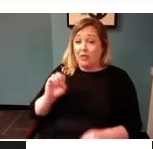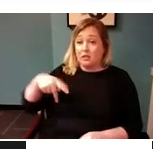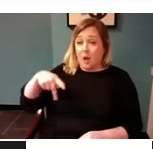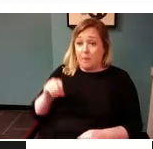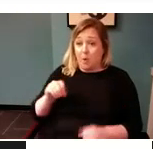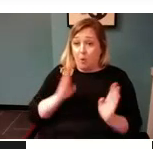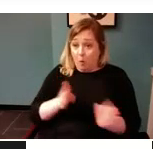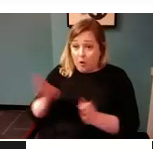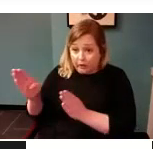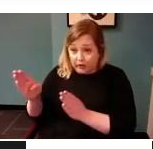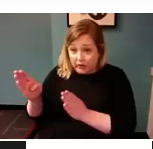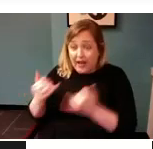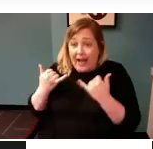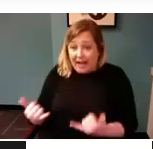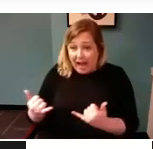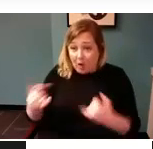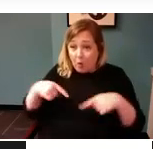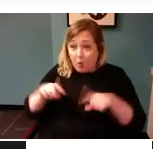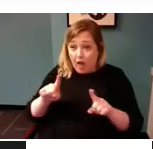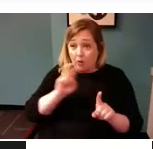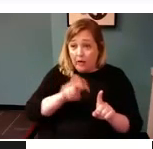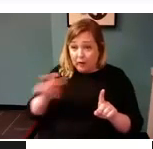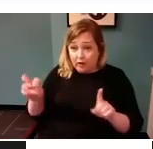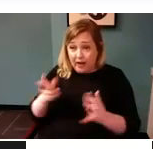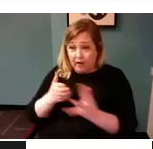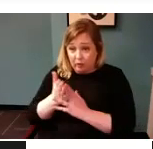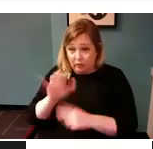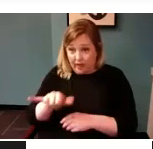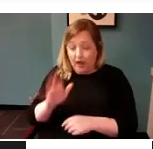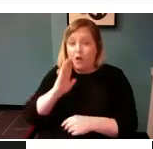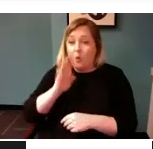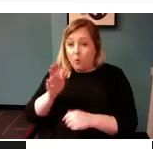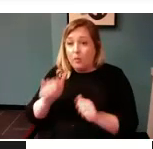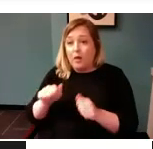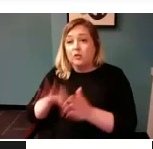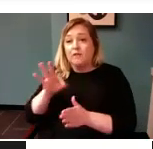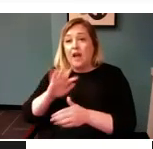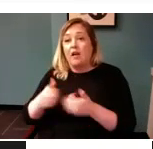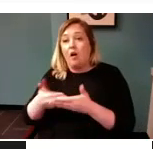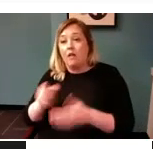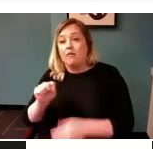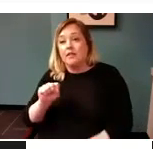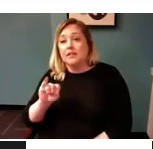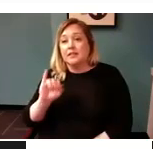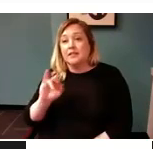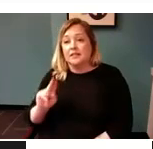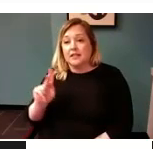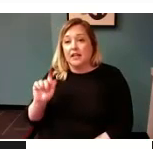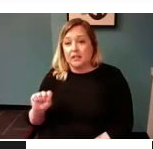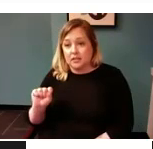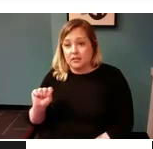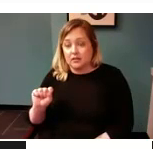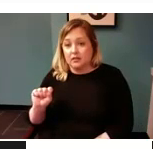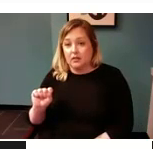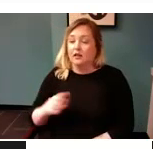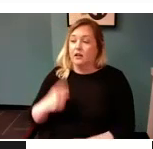through it, then we'll be finding all the sinks, right? Yes. Now when we iterate through the transpose of that graph or the reverse graph,